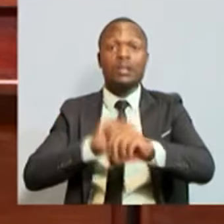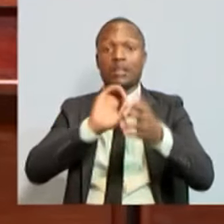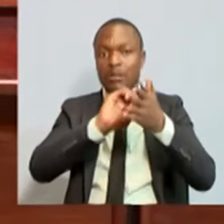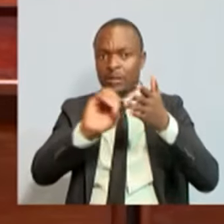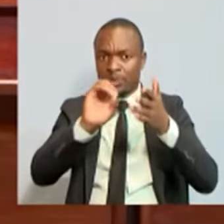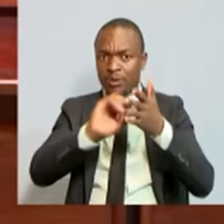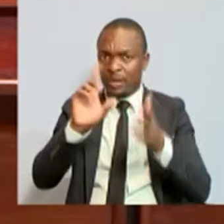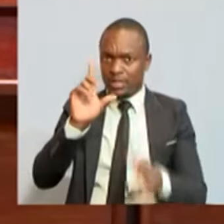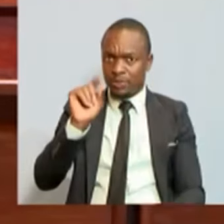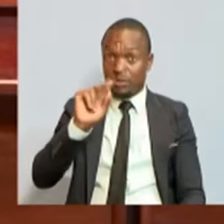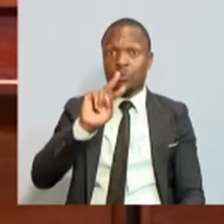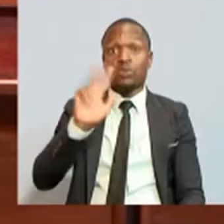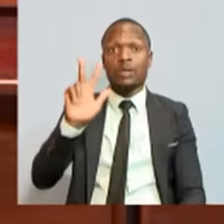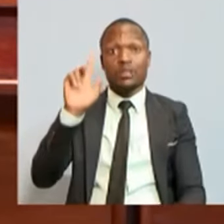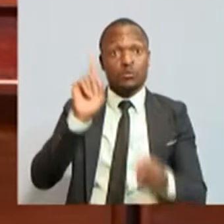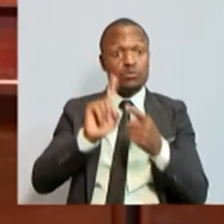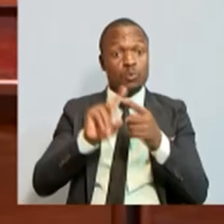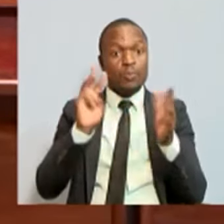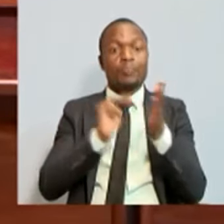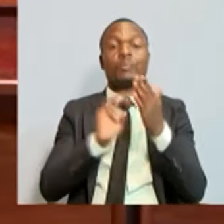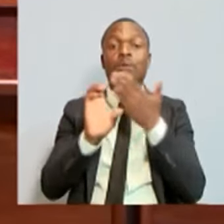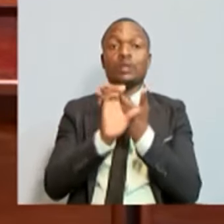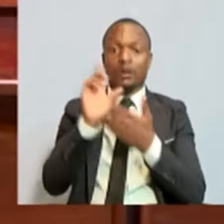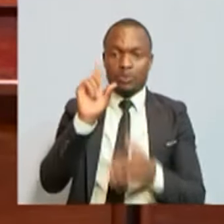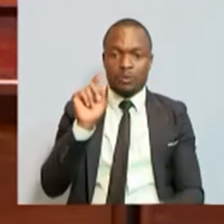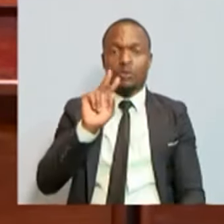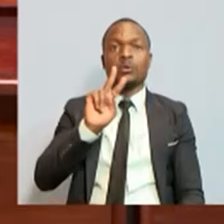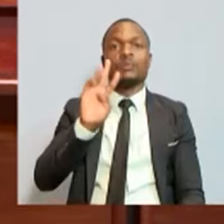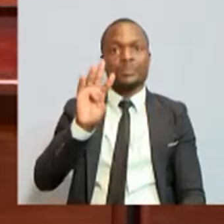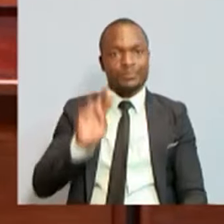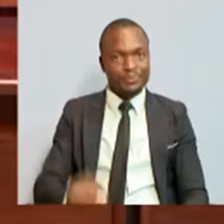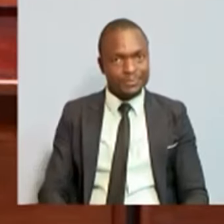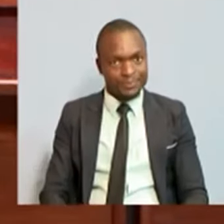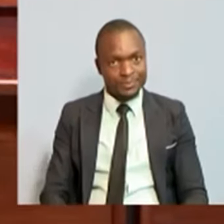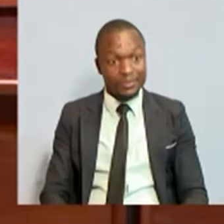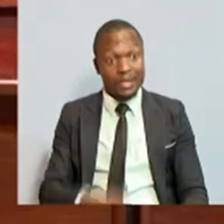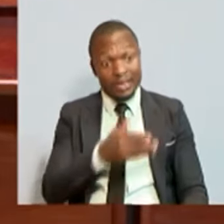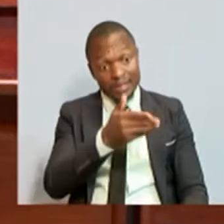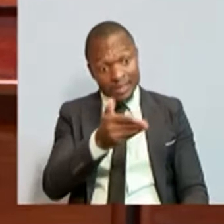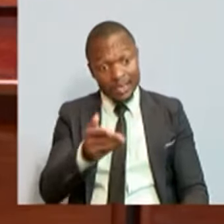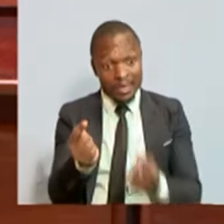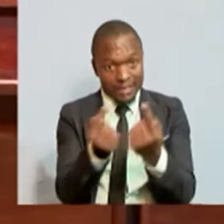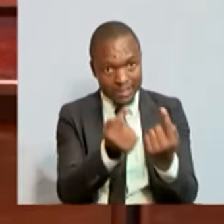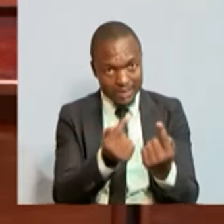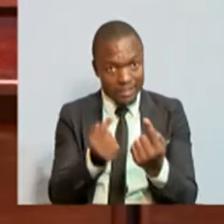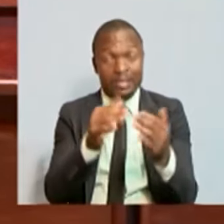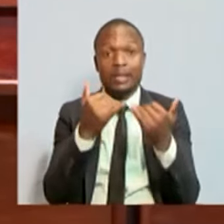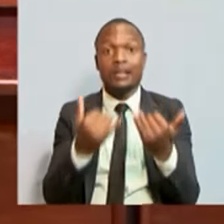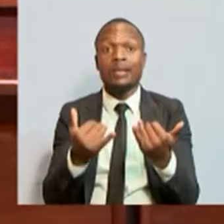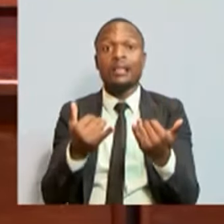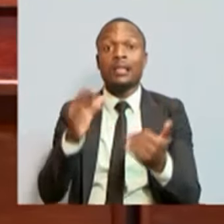October 2023 to March 2024. In this vein, so far,